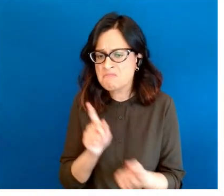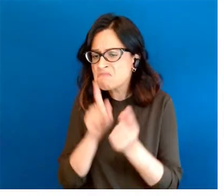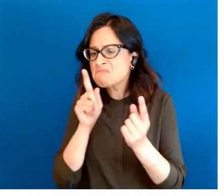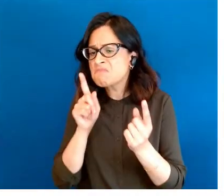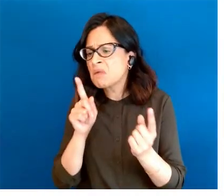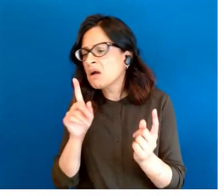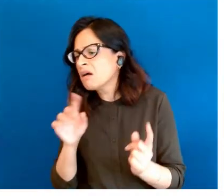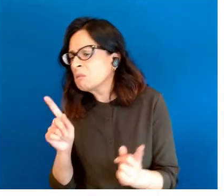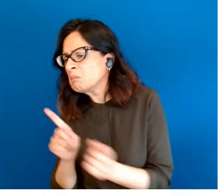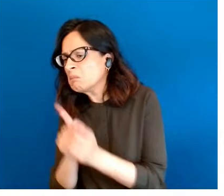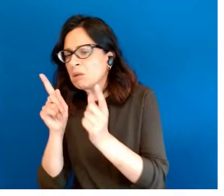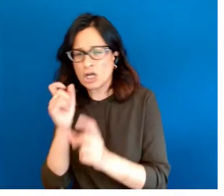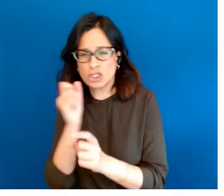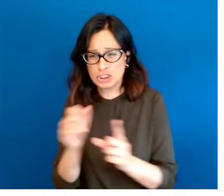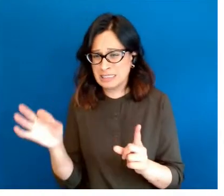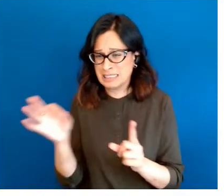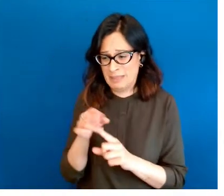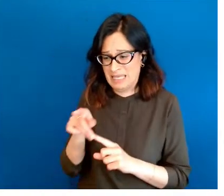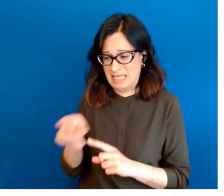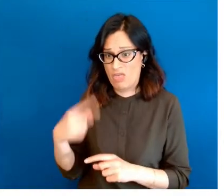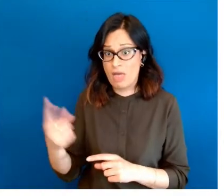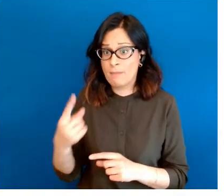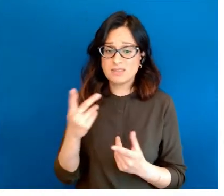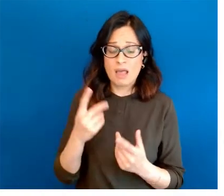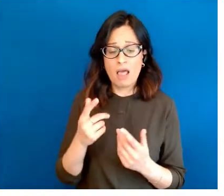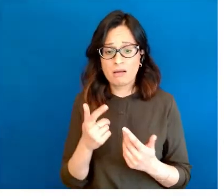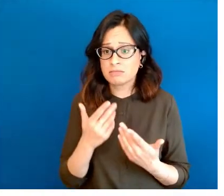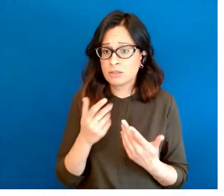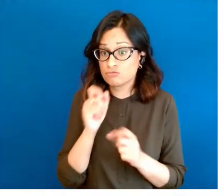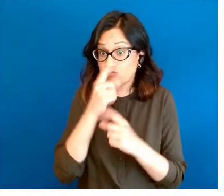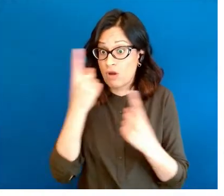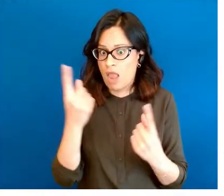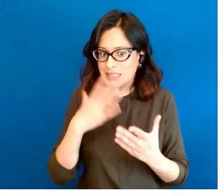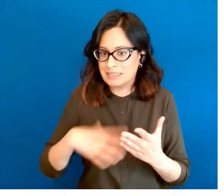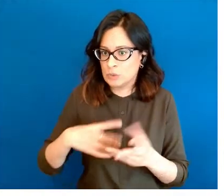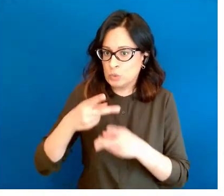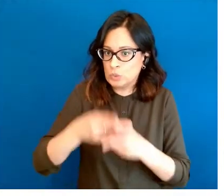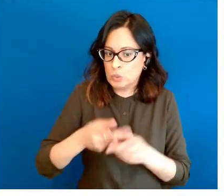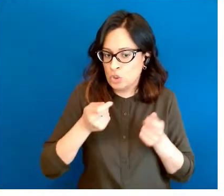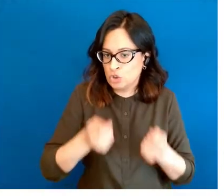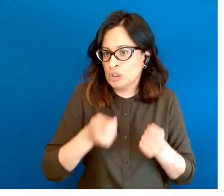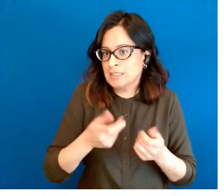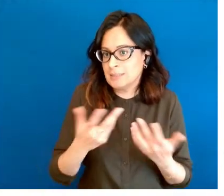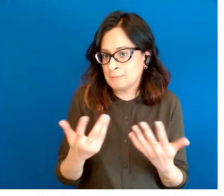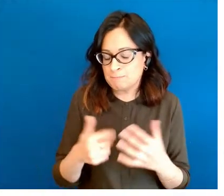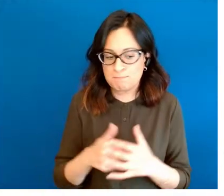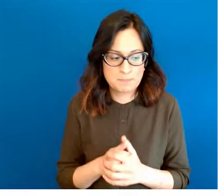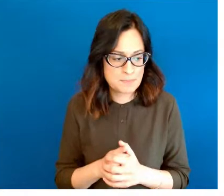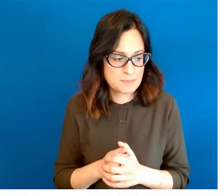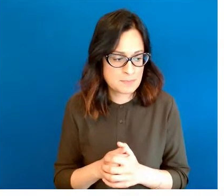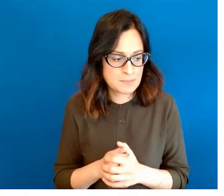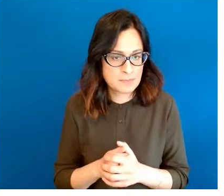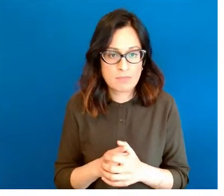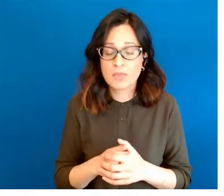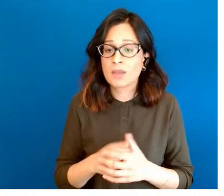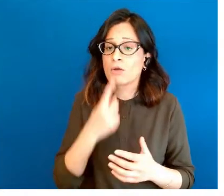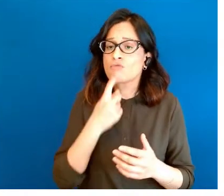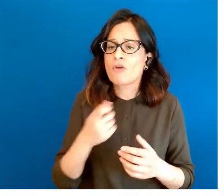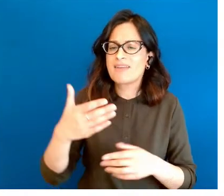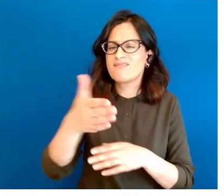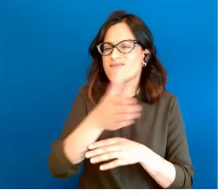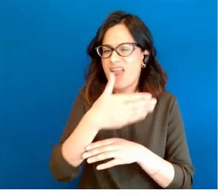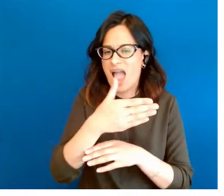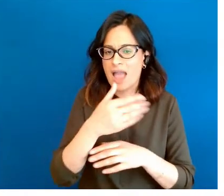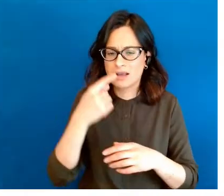really catered to look after. Red flag signs are nasal pain,